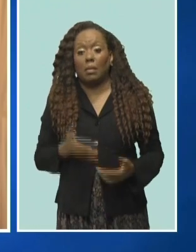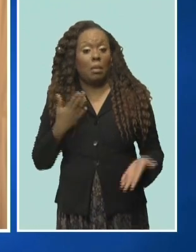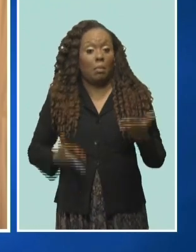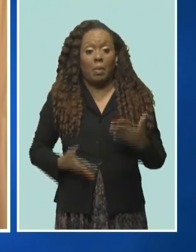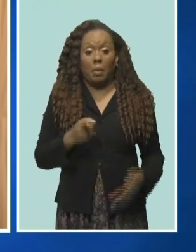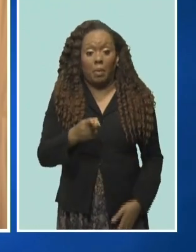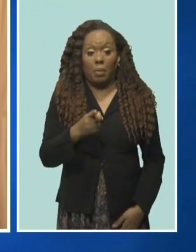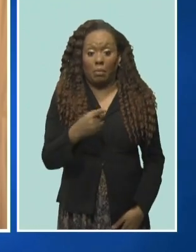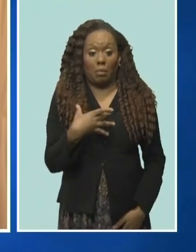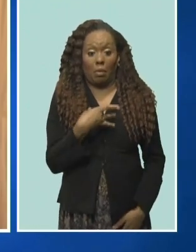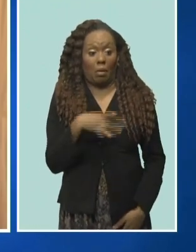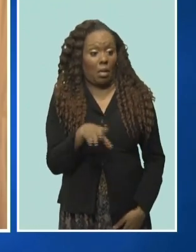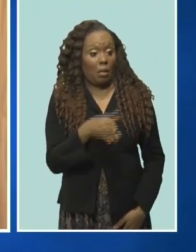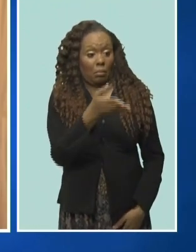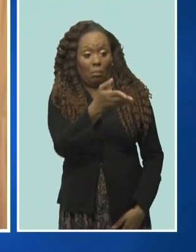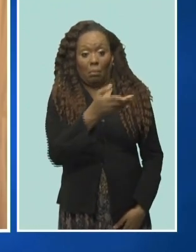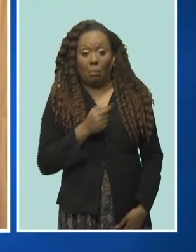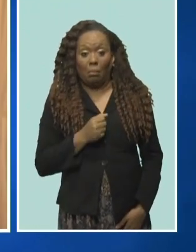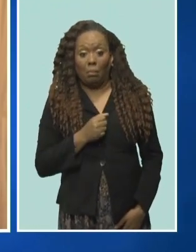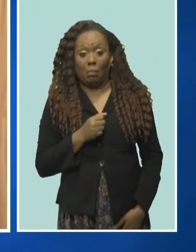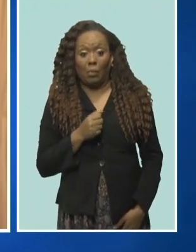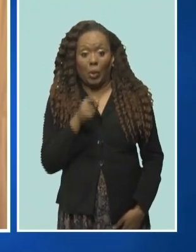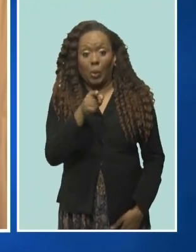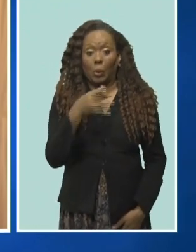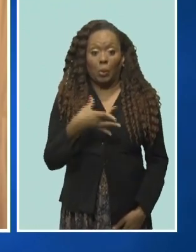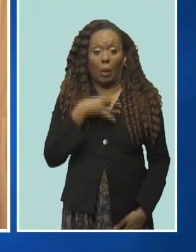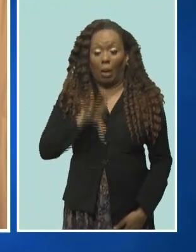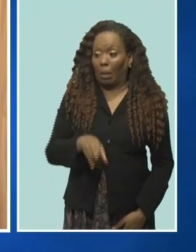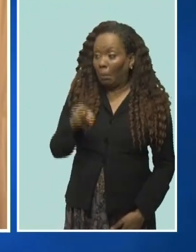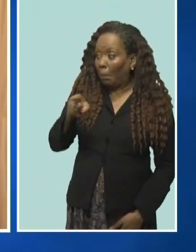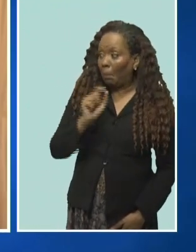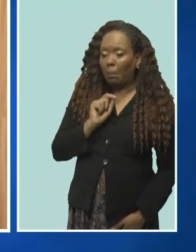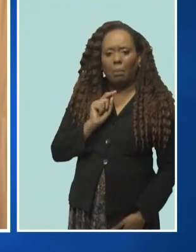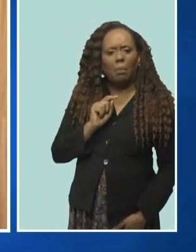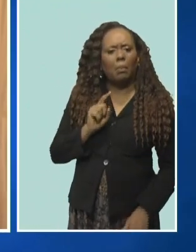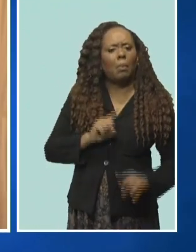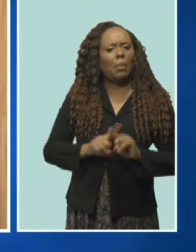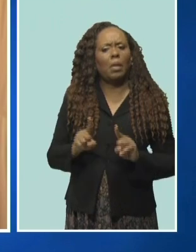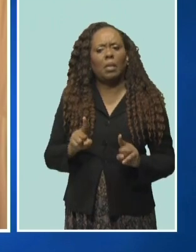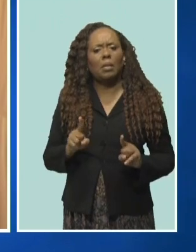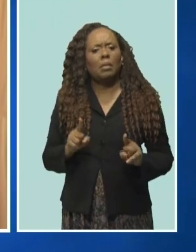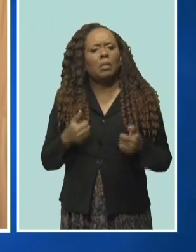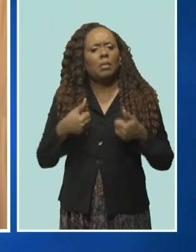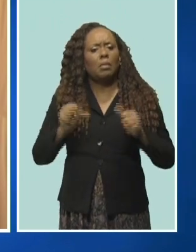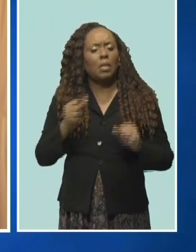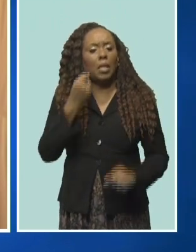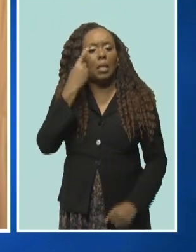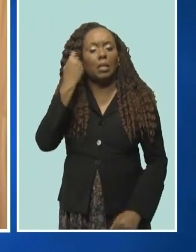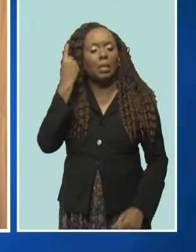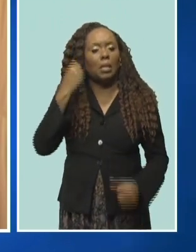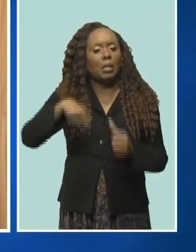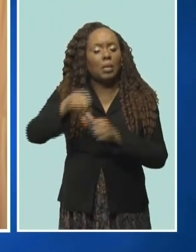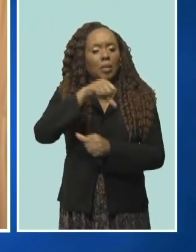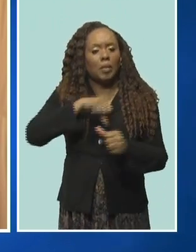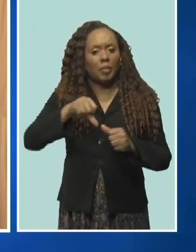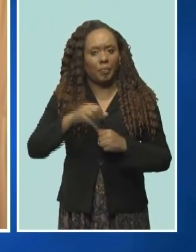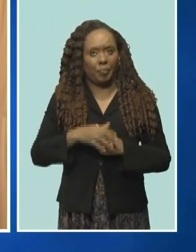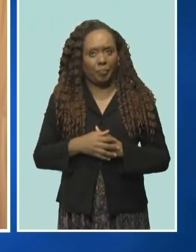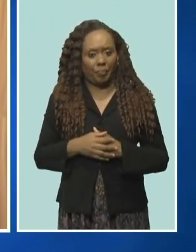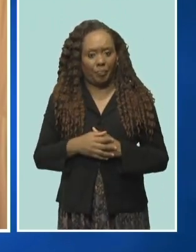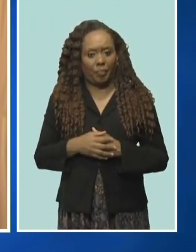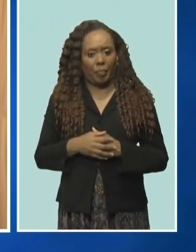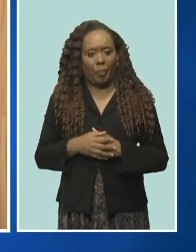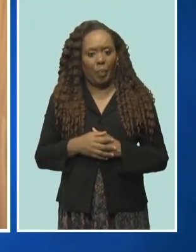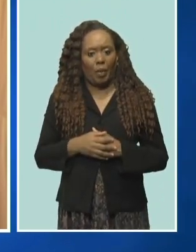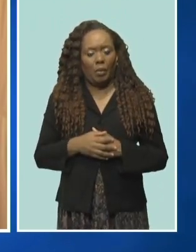body. Let us feel for and understand each other. We have had our own way in this country for